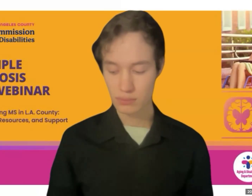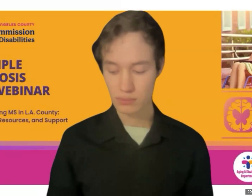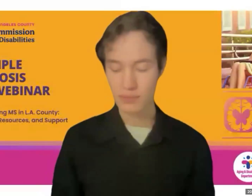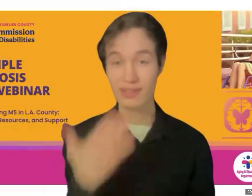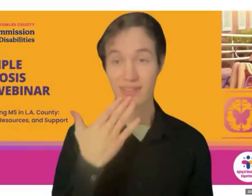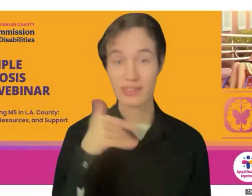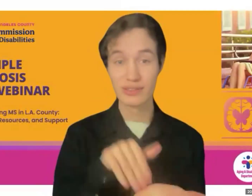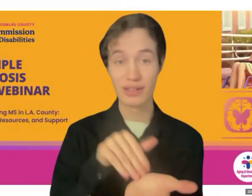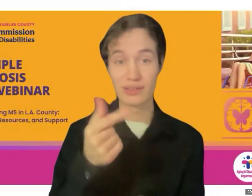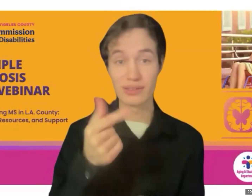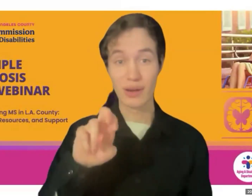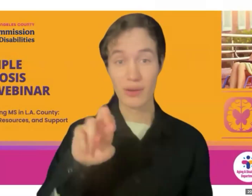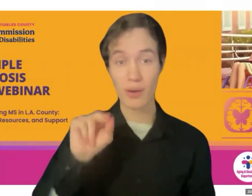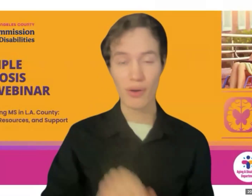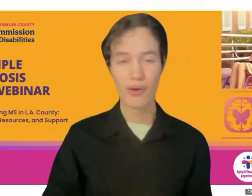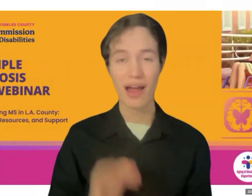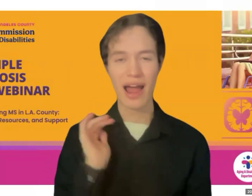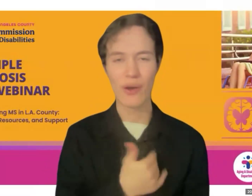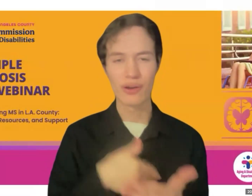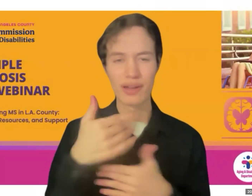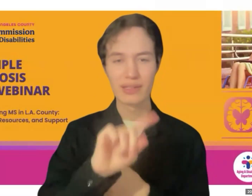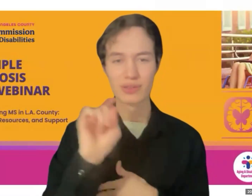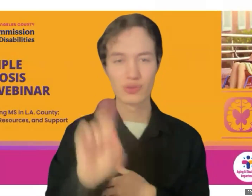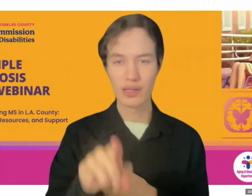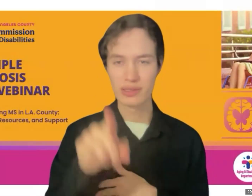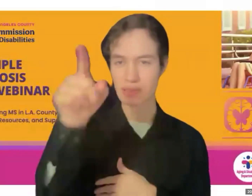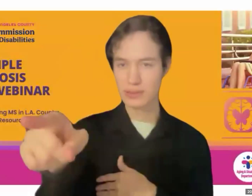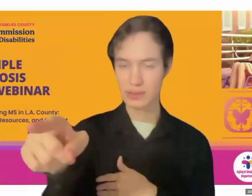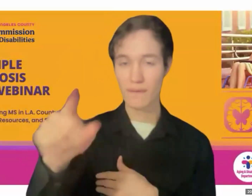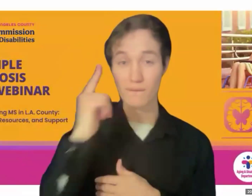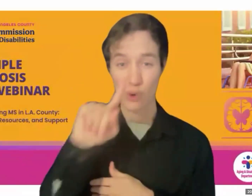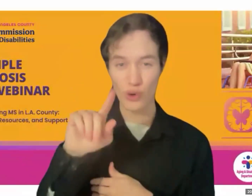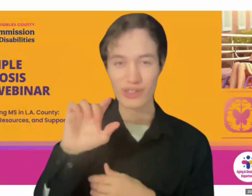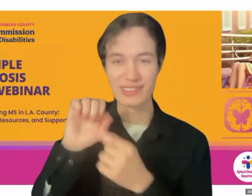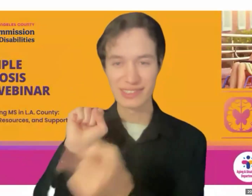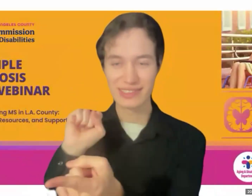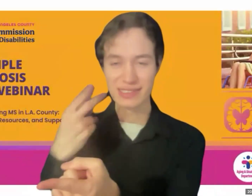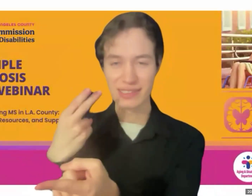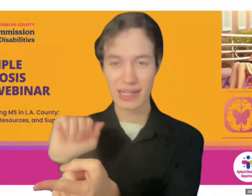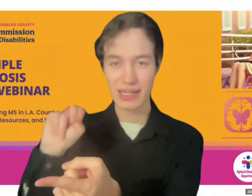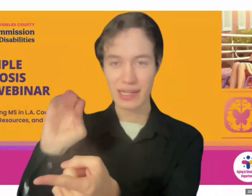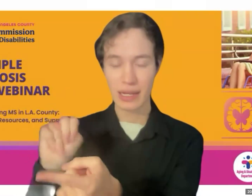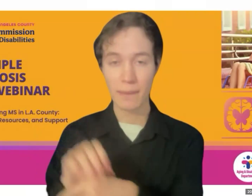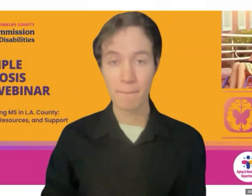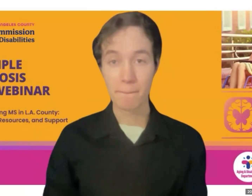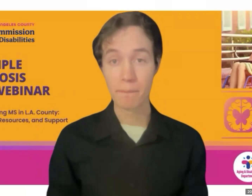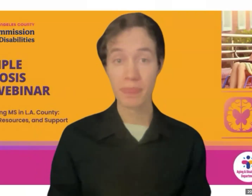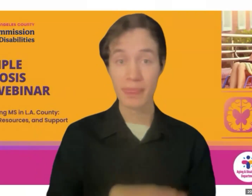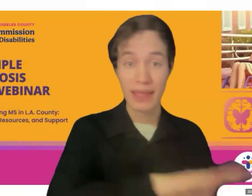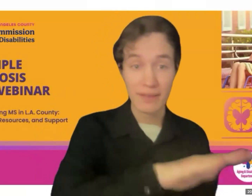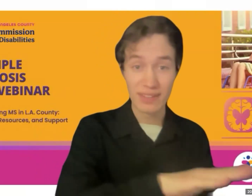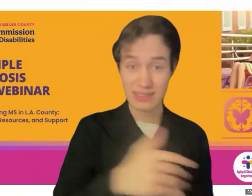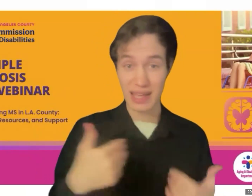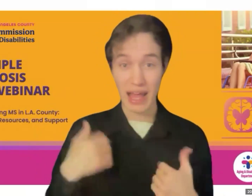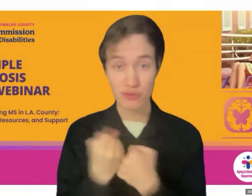Thank you, Dr. Guerrero. Our next question is for Shannon. Are you aware of any support groups that meet in the evenings? I know you mentioned